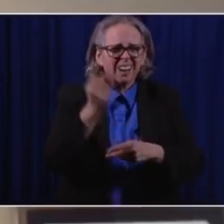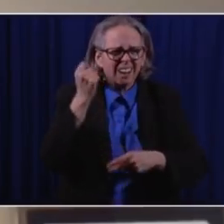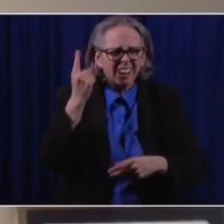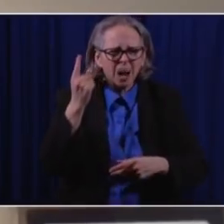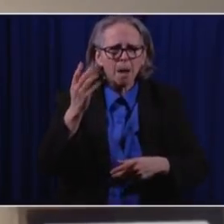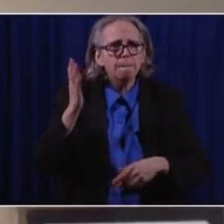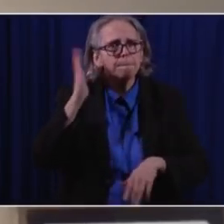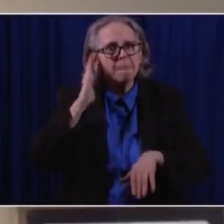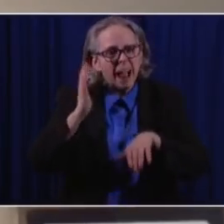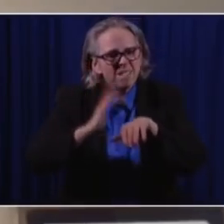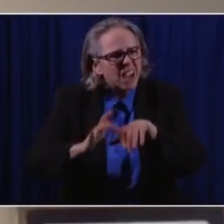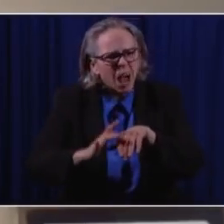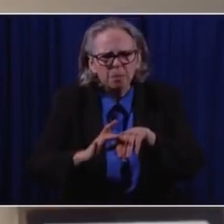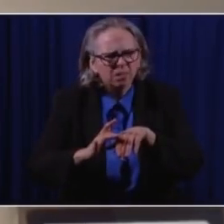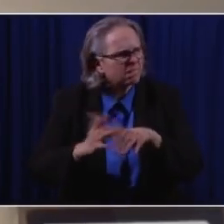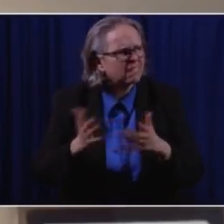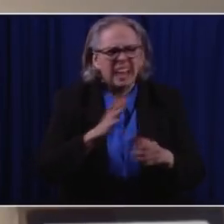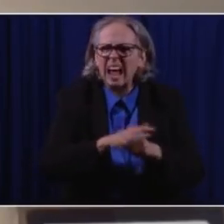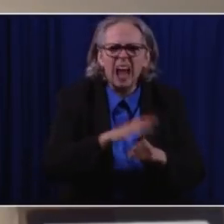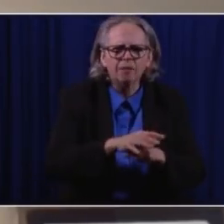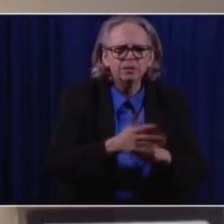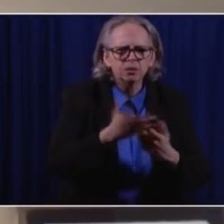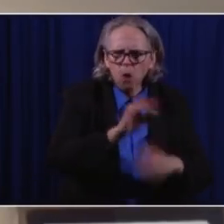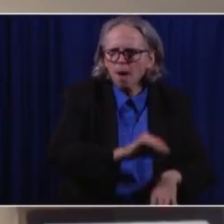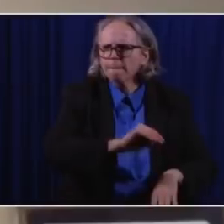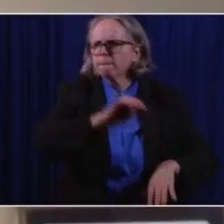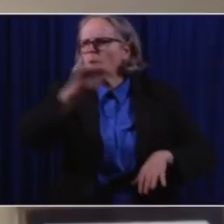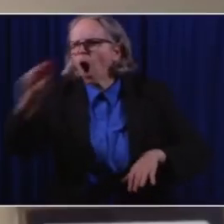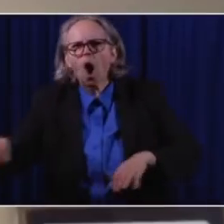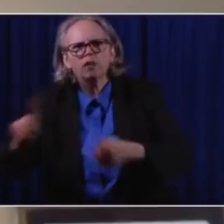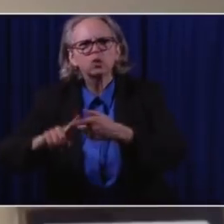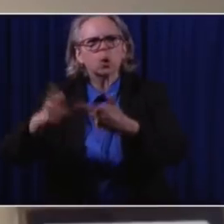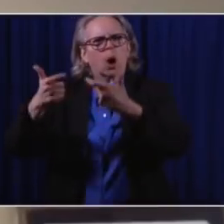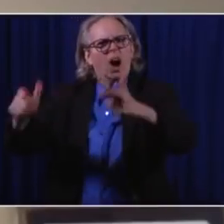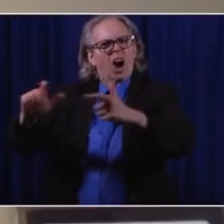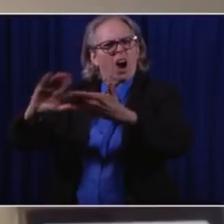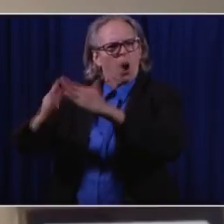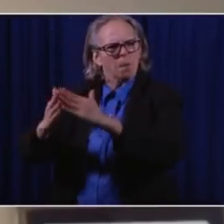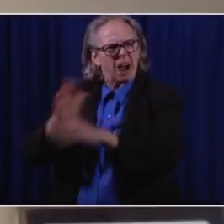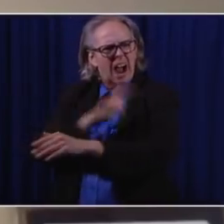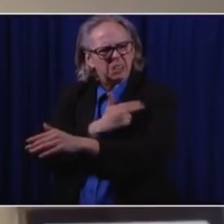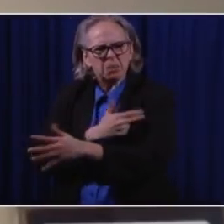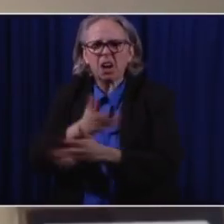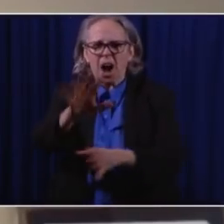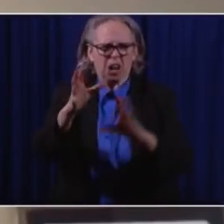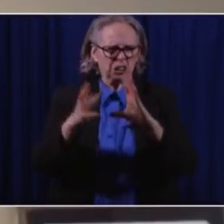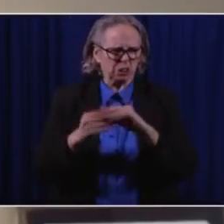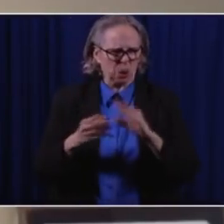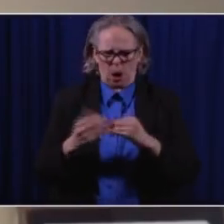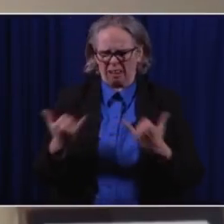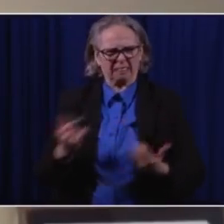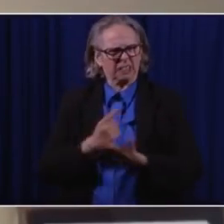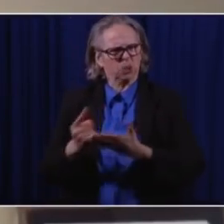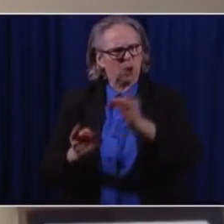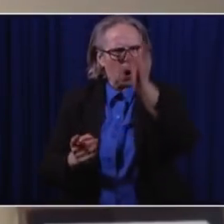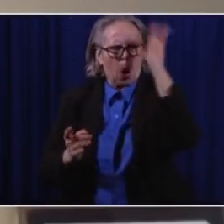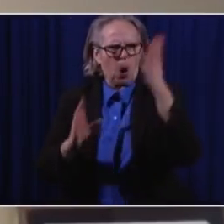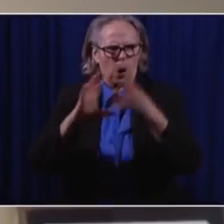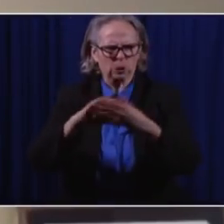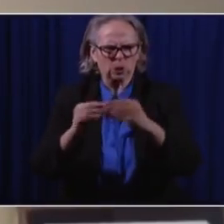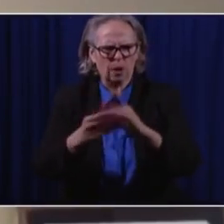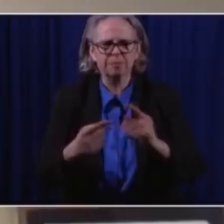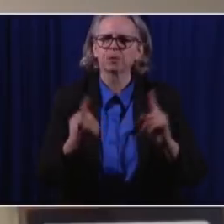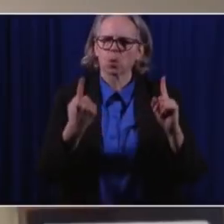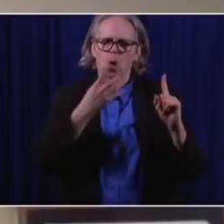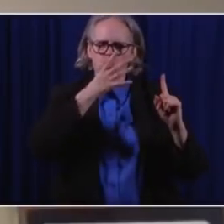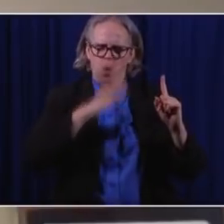centers. One story that really pulled at my heart this week is a story of a 48-year-old woman who went into